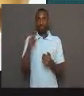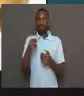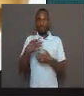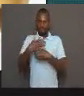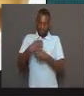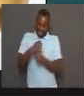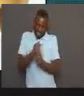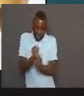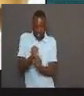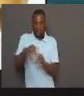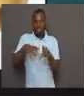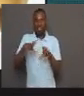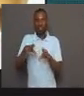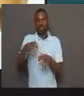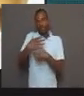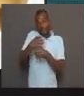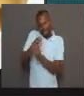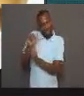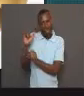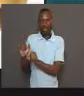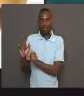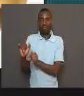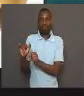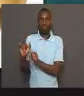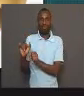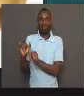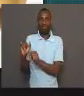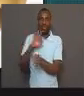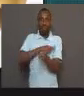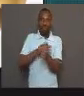its original shape when you put it down.